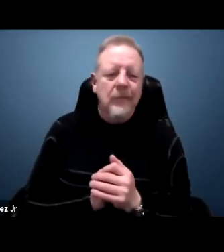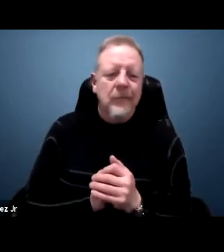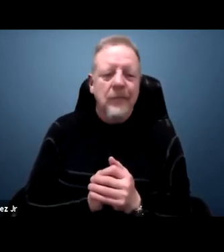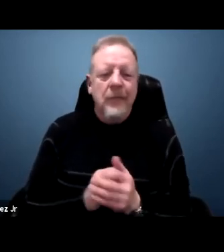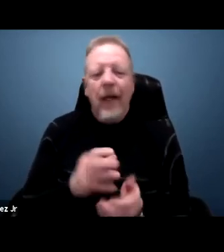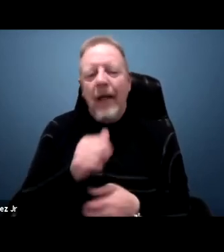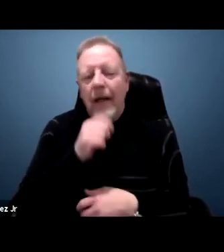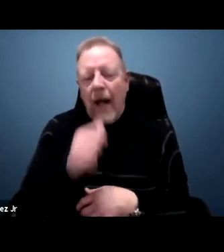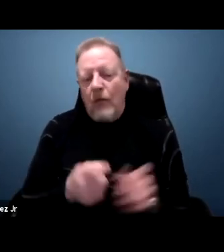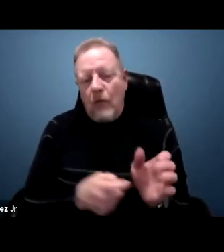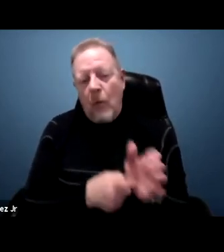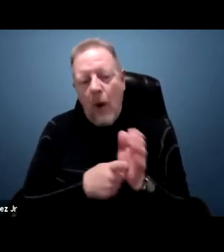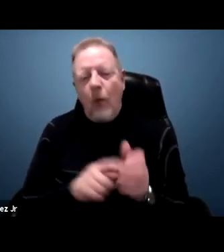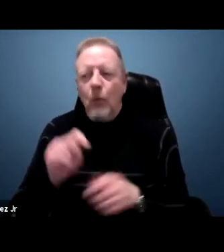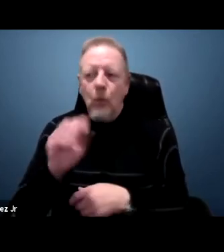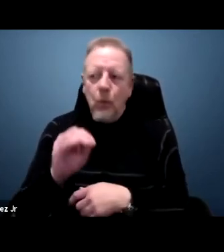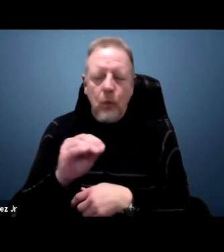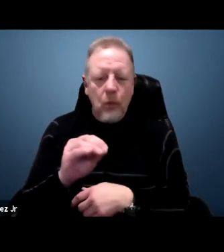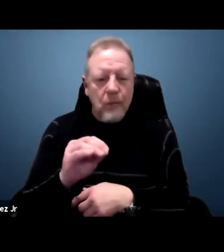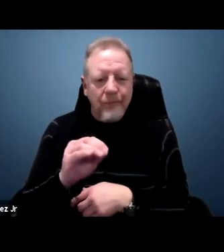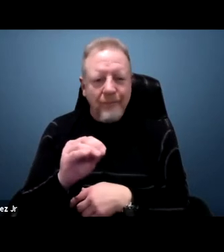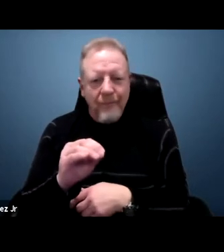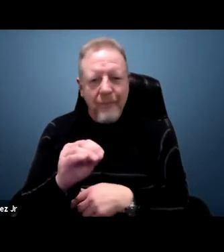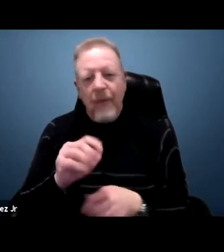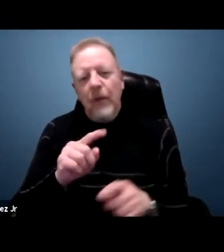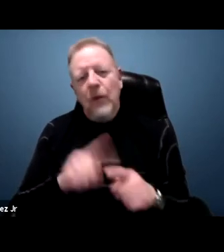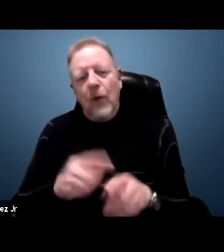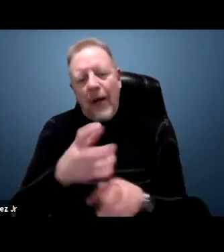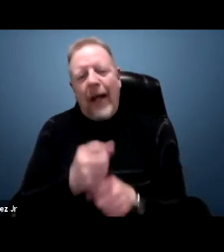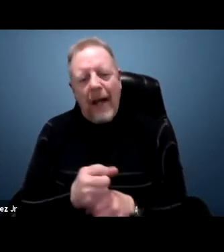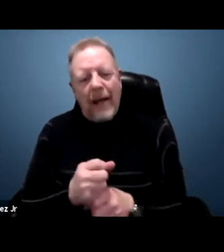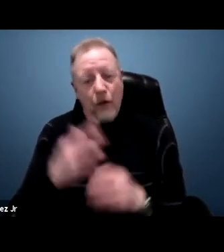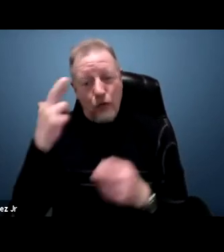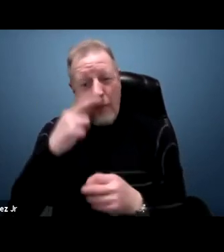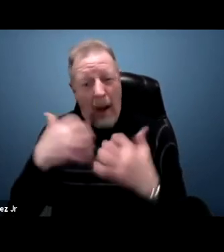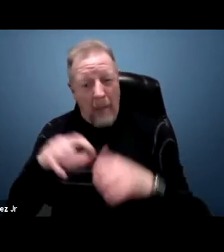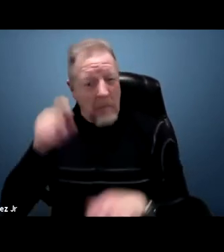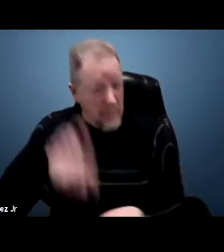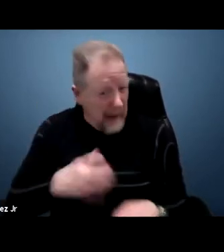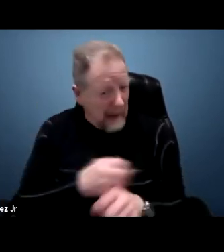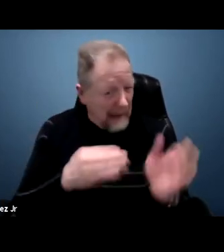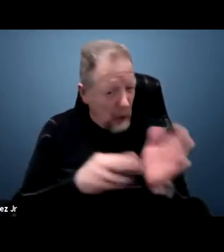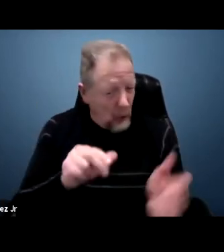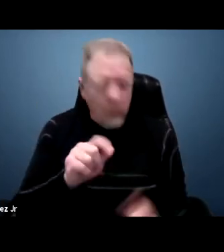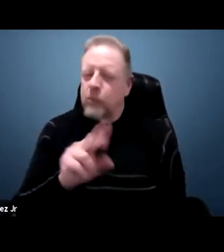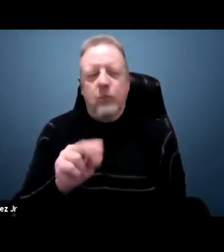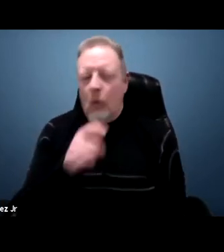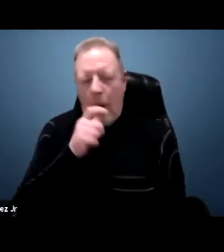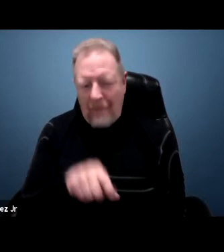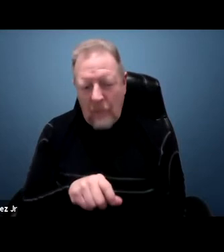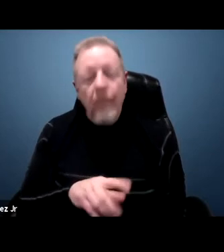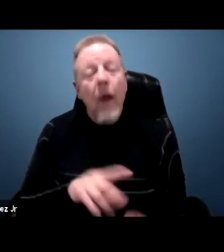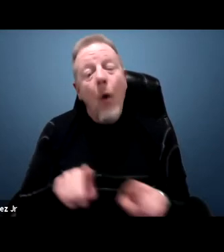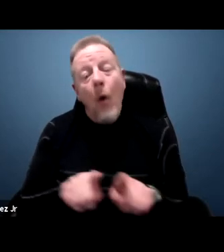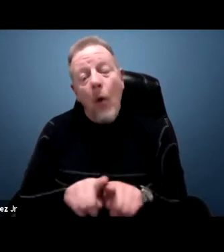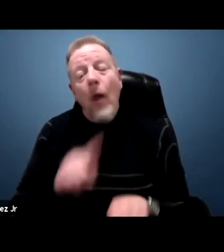it's not necessary to obtain a reasonable accommodation. On the other hand, an employer